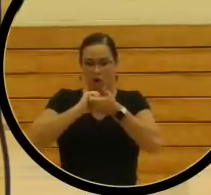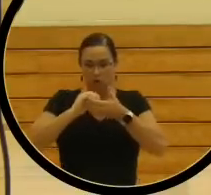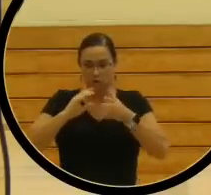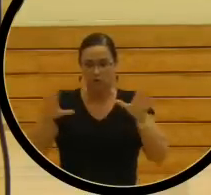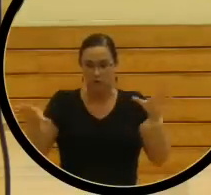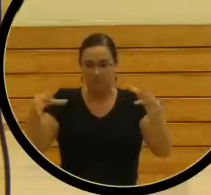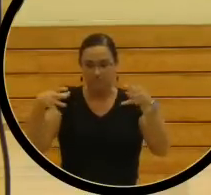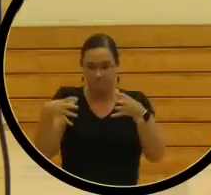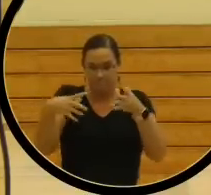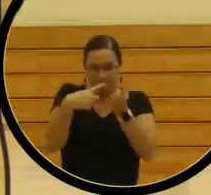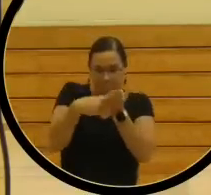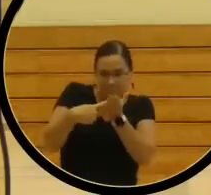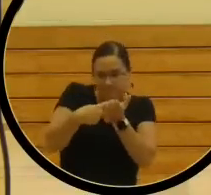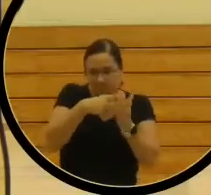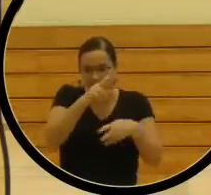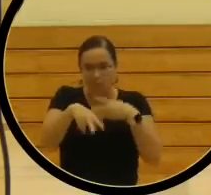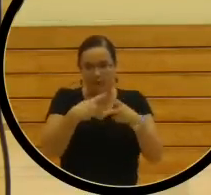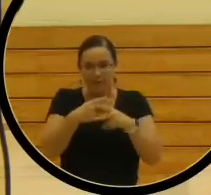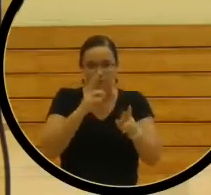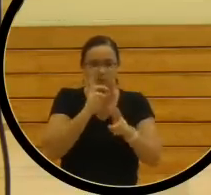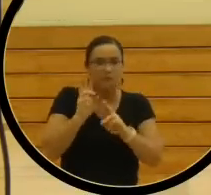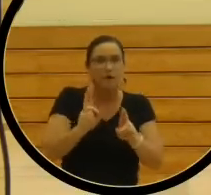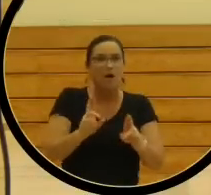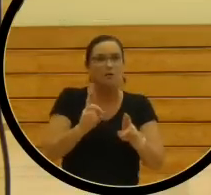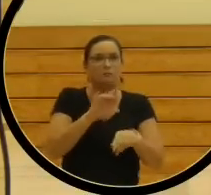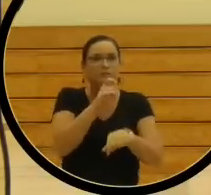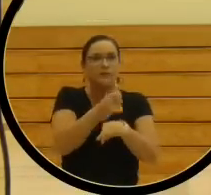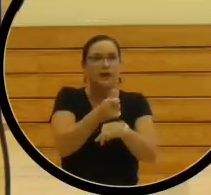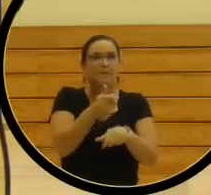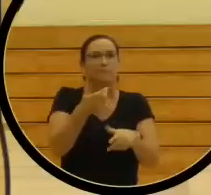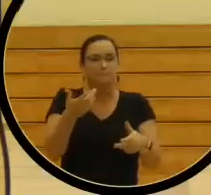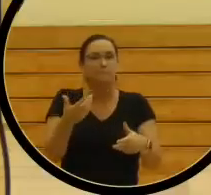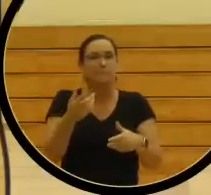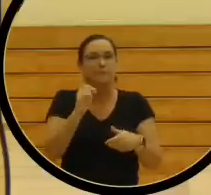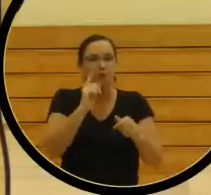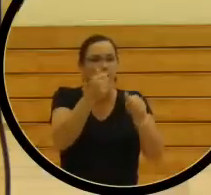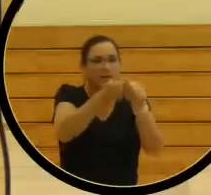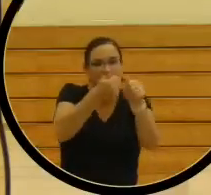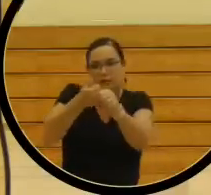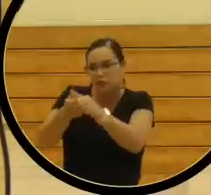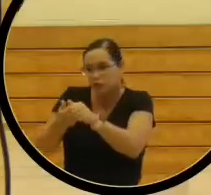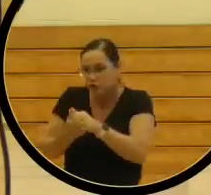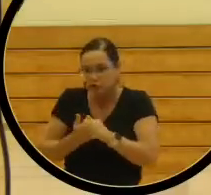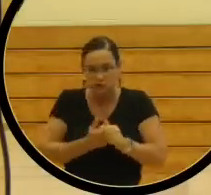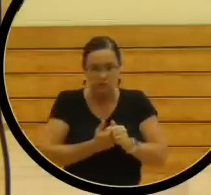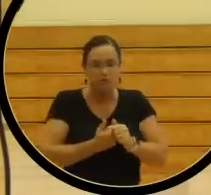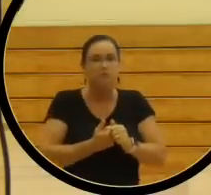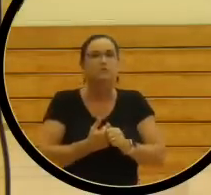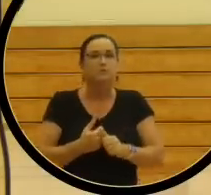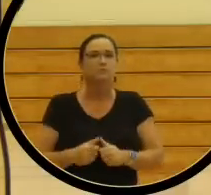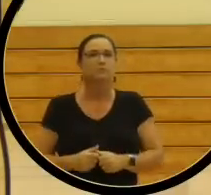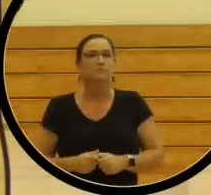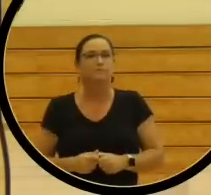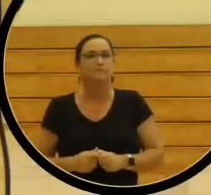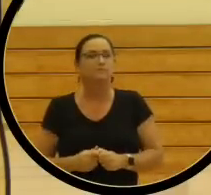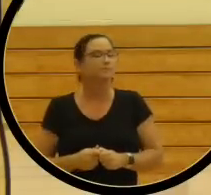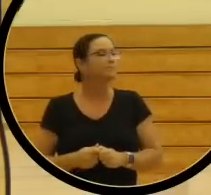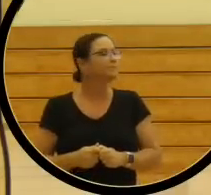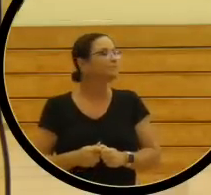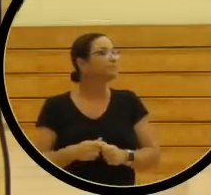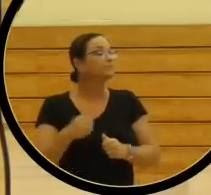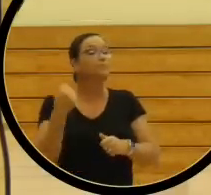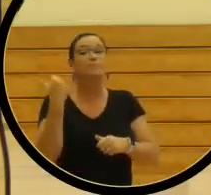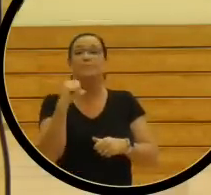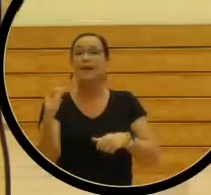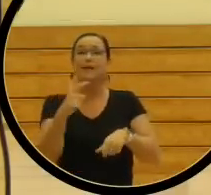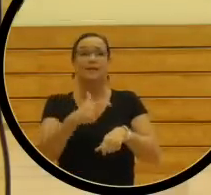as, what kind of response everybody's going to have, a coordinated response. Anytime the